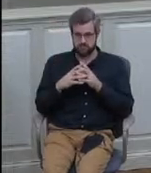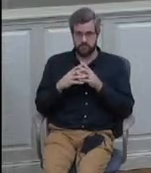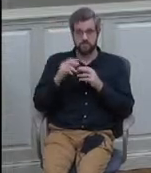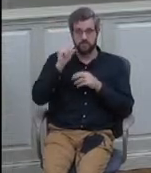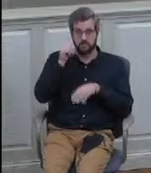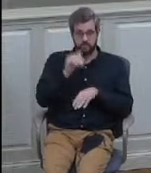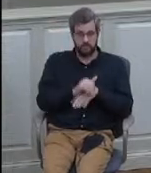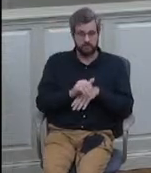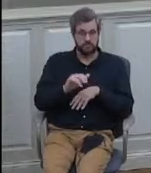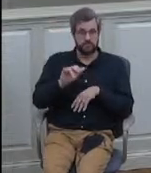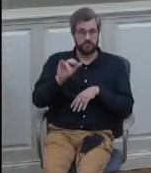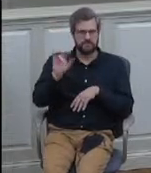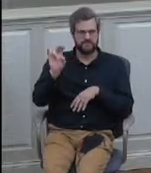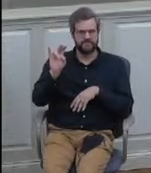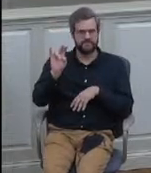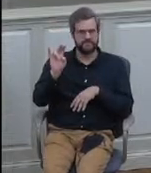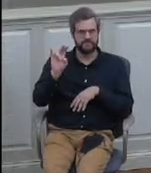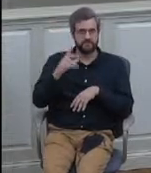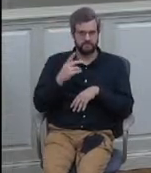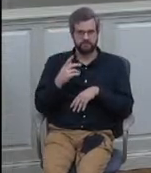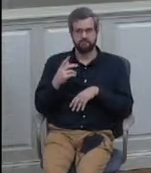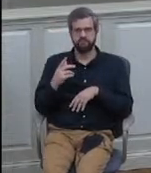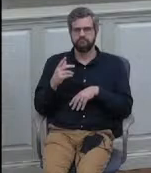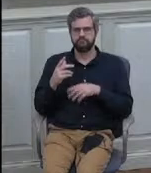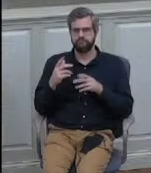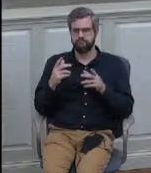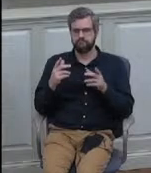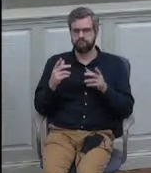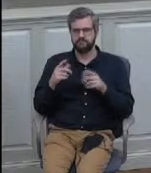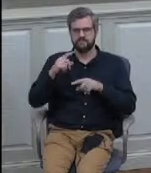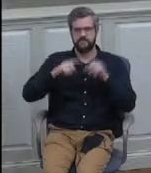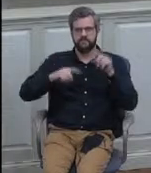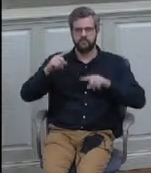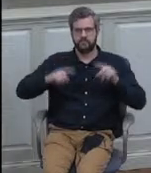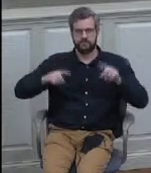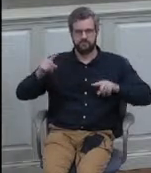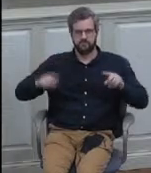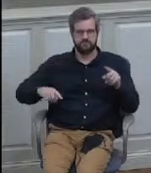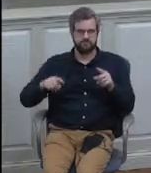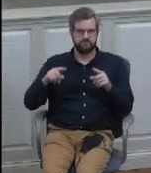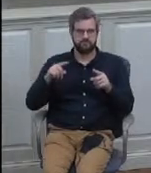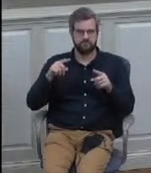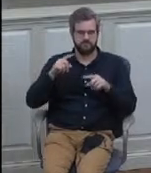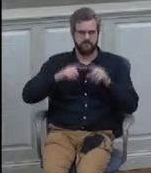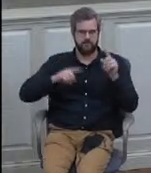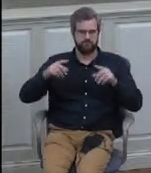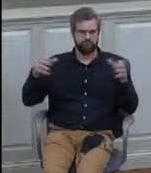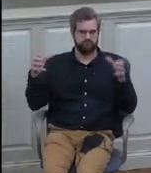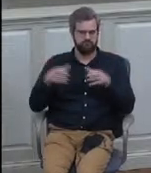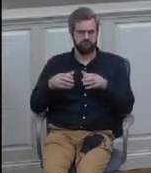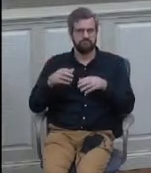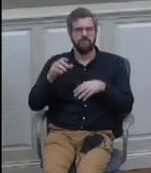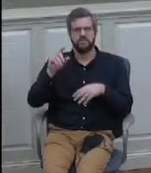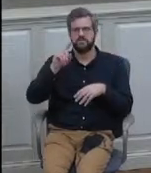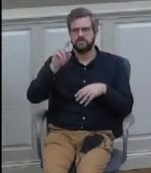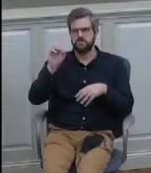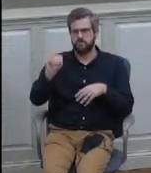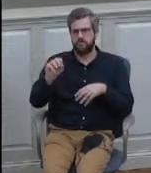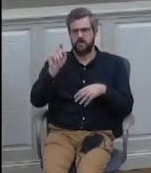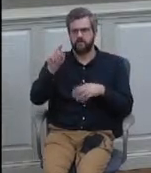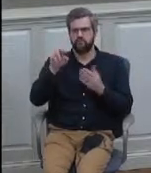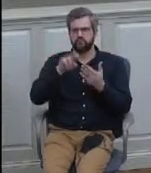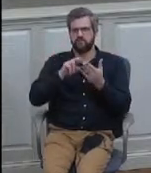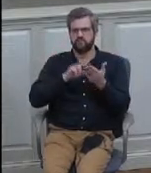Tomorrow night at 7 o'clock, they have a diversity dialogue. It's on Zoom. You have to register on